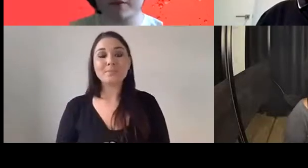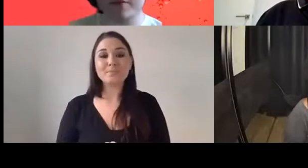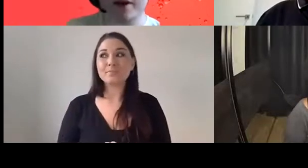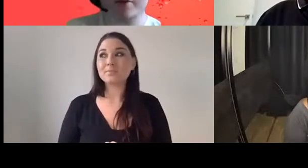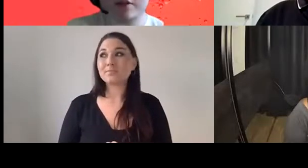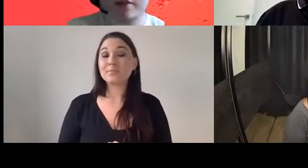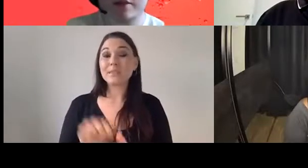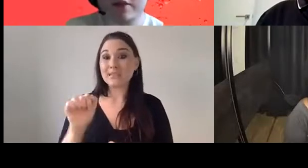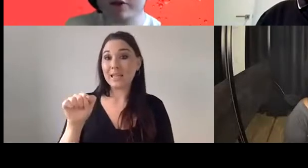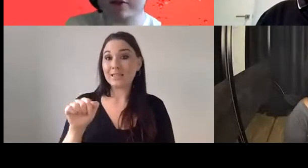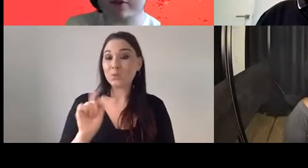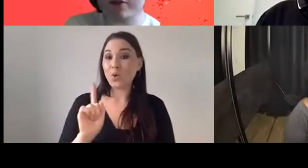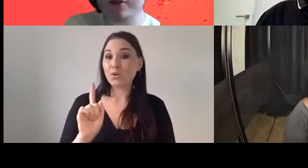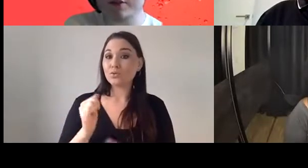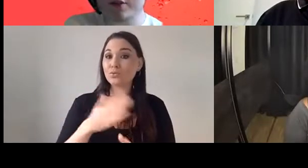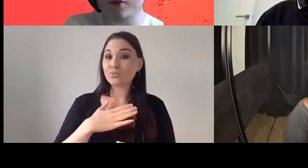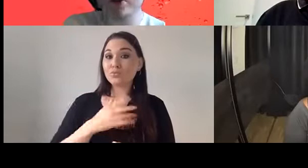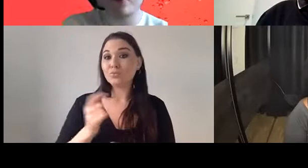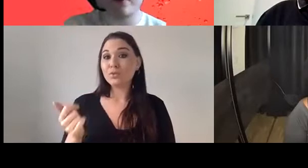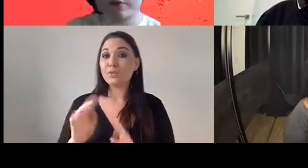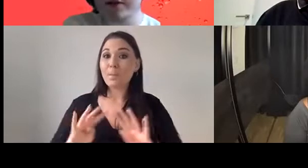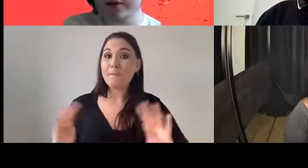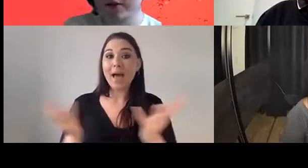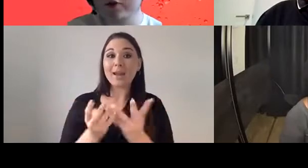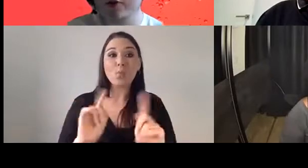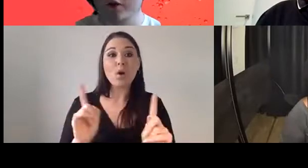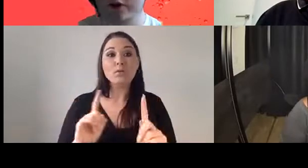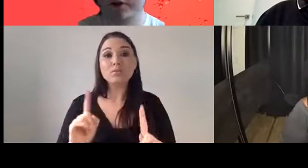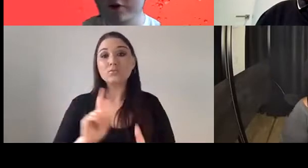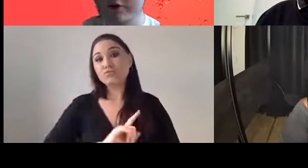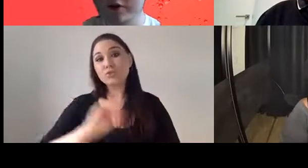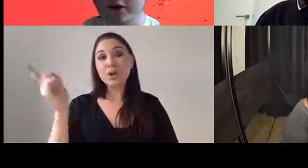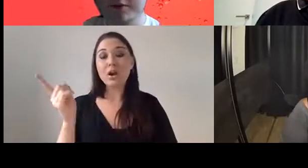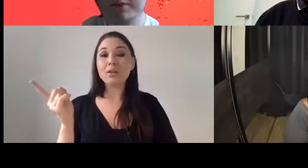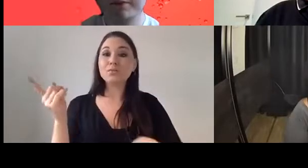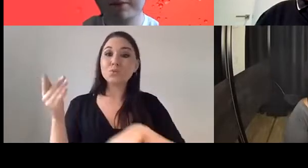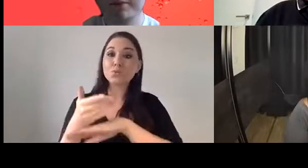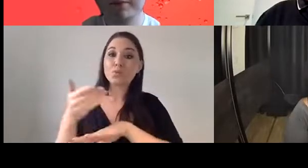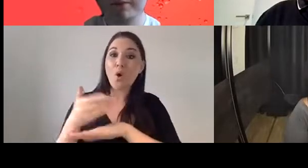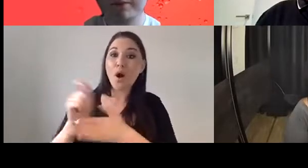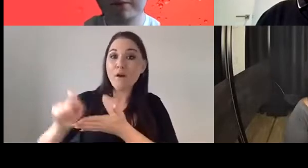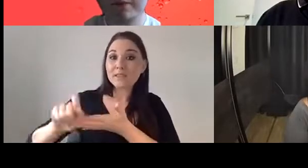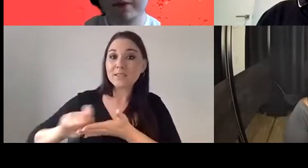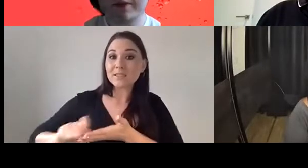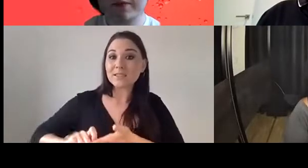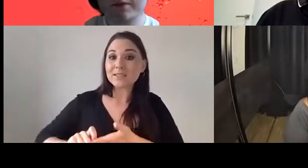preferences for the panel? Is everybody going to return to work soon, or is everybody enjoying working fully remotely?